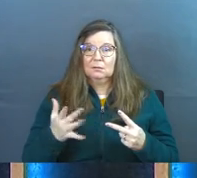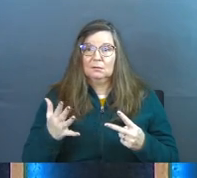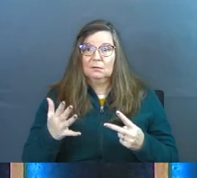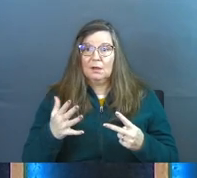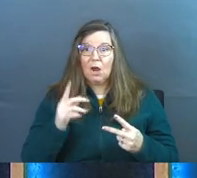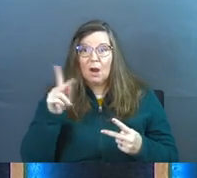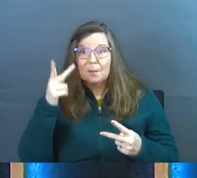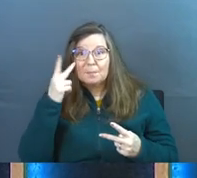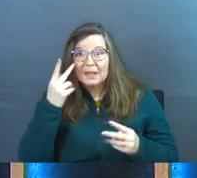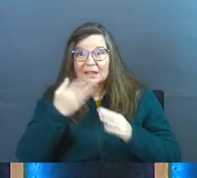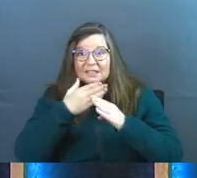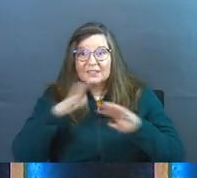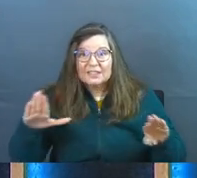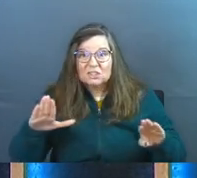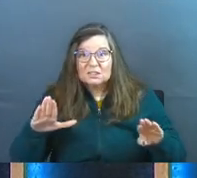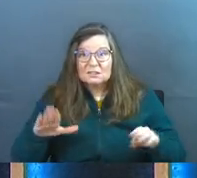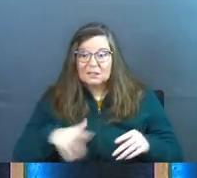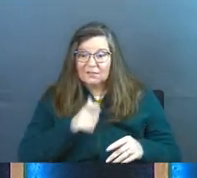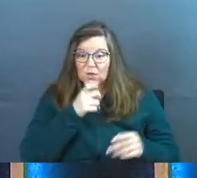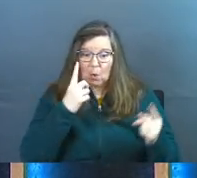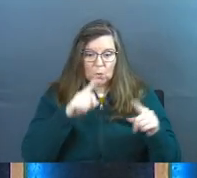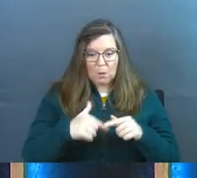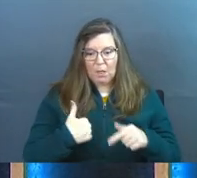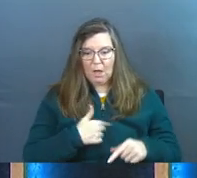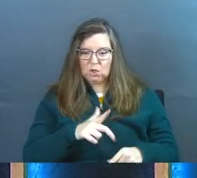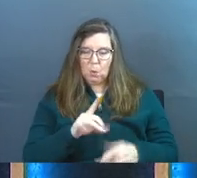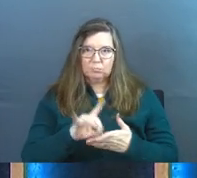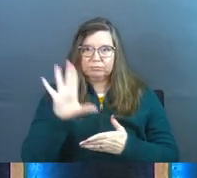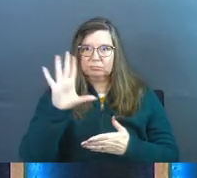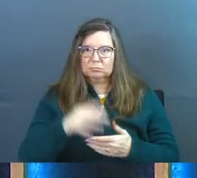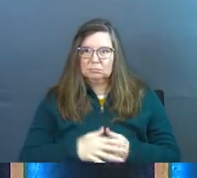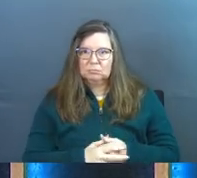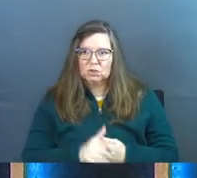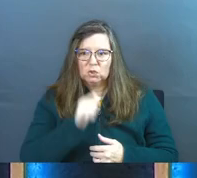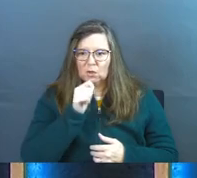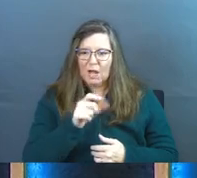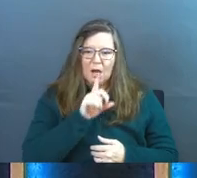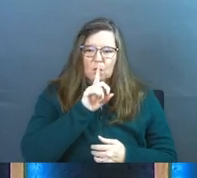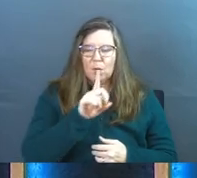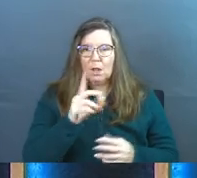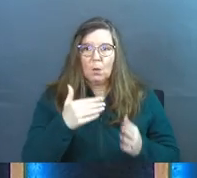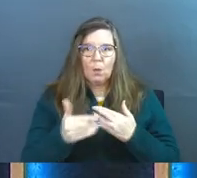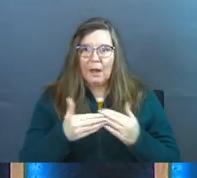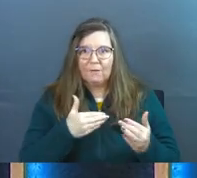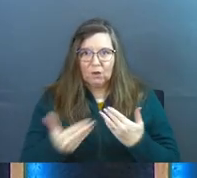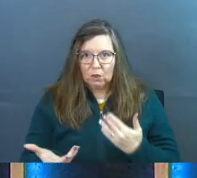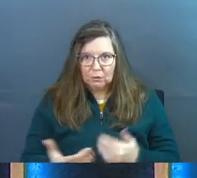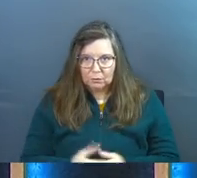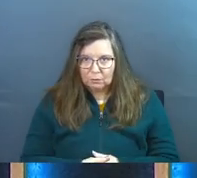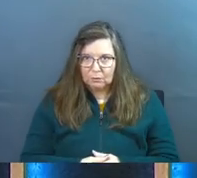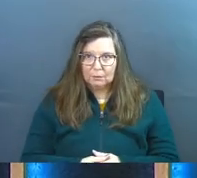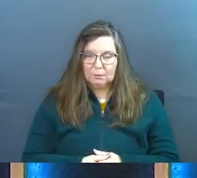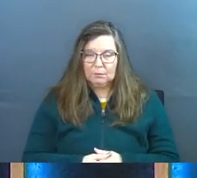This is our political divisions. If you don't agree with us, you're out. You're not a real whatever it is.